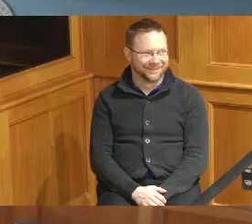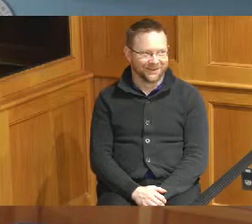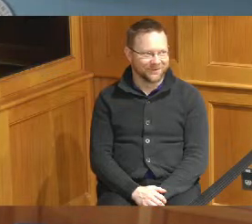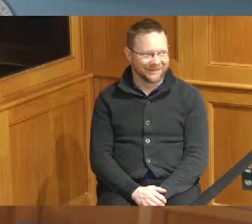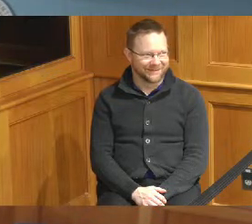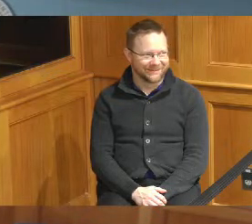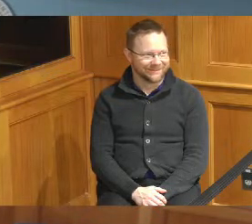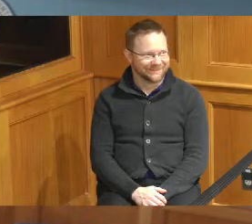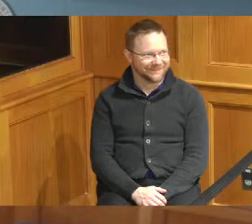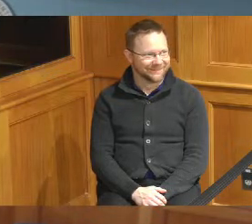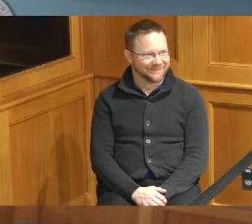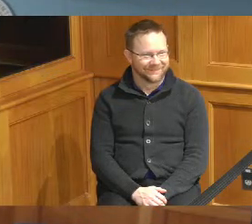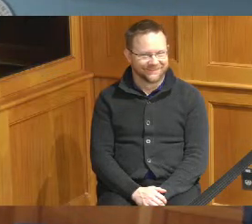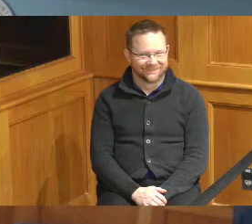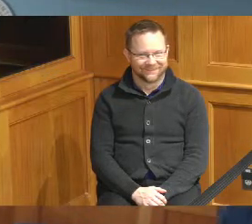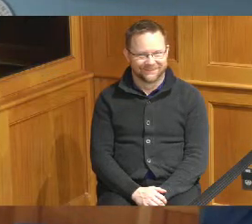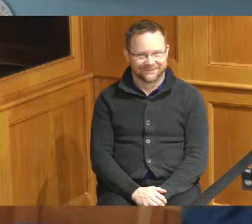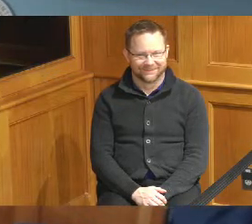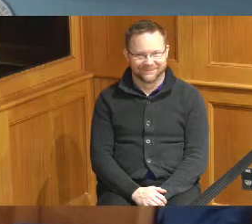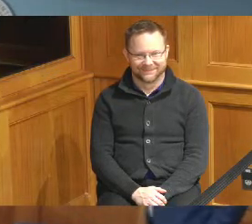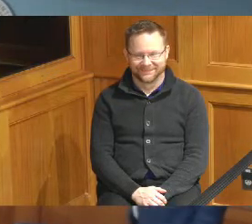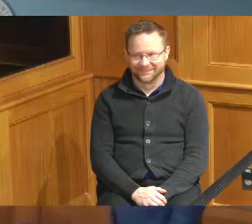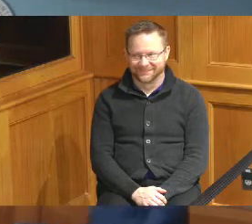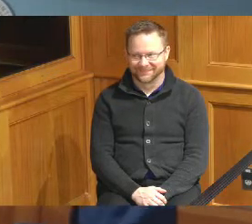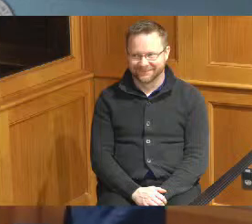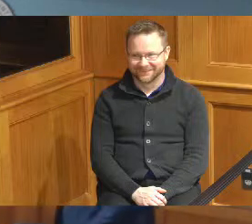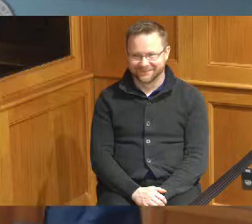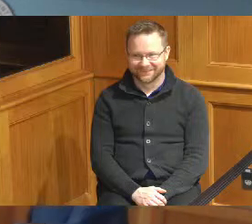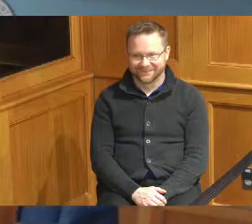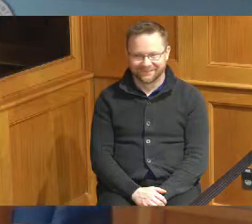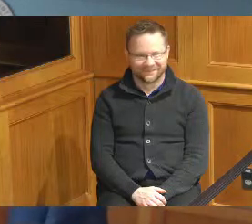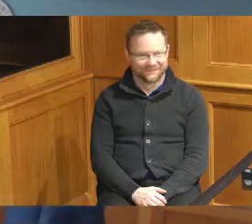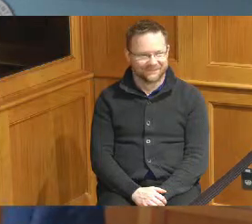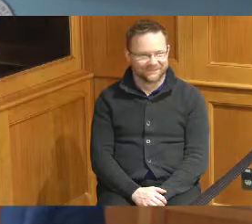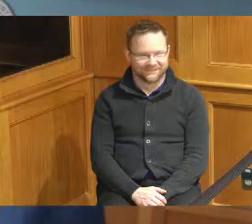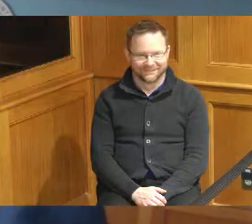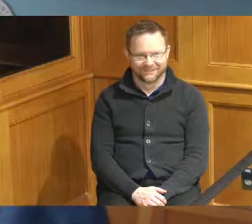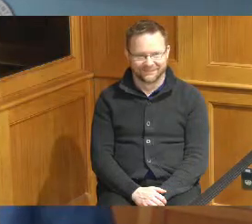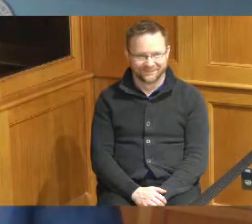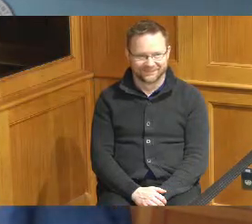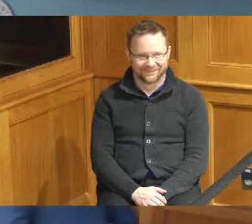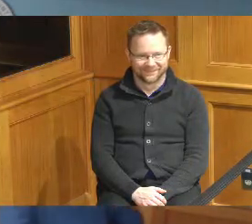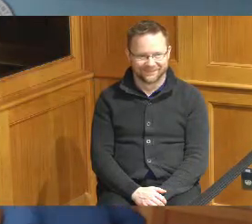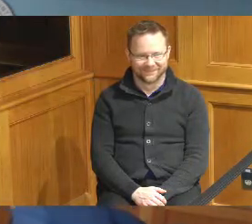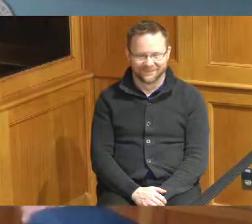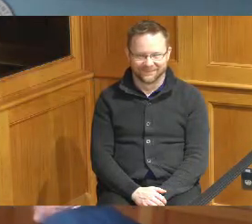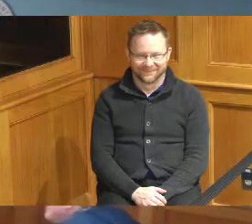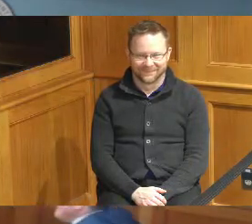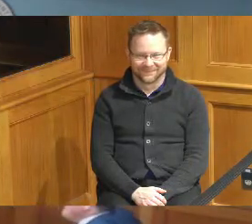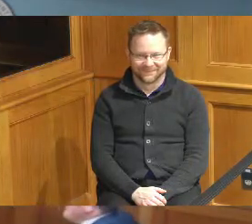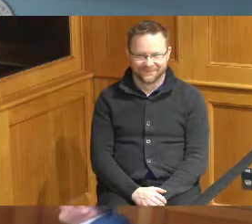I don't want her. You can't stand. Yeah, we gonna get you. Okay, okay, we gotta get her back.